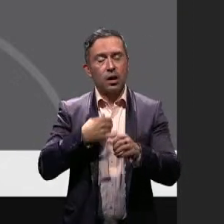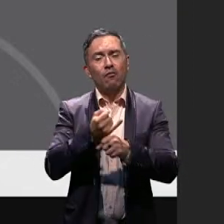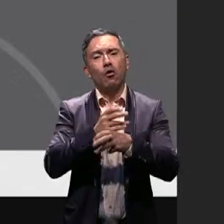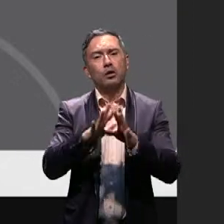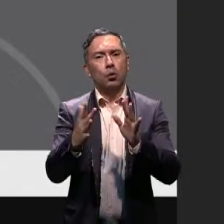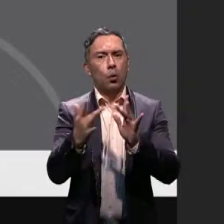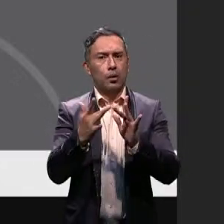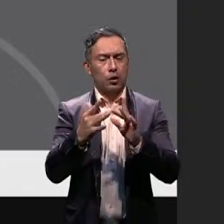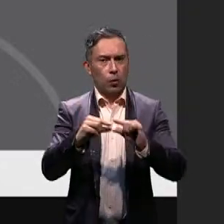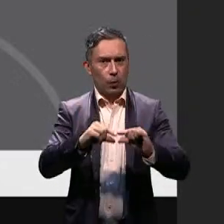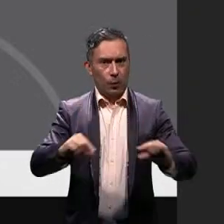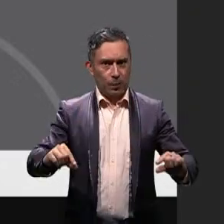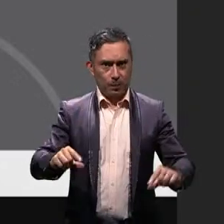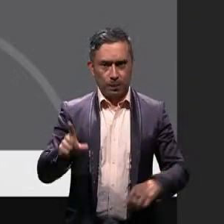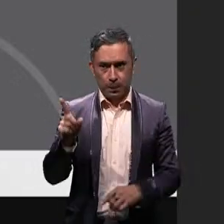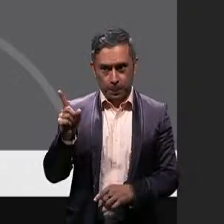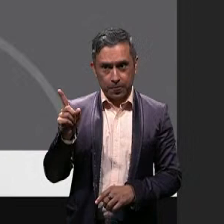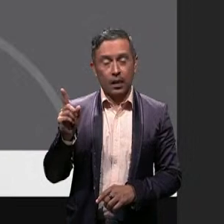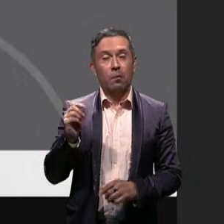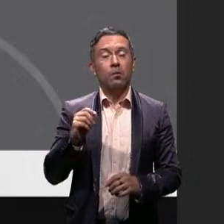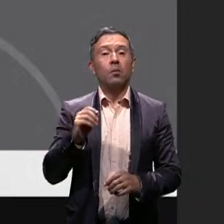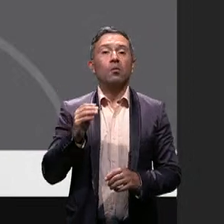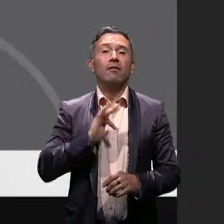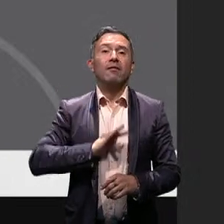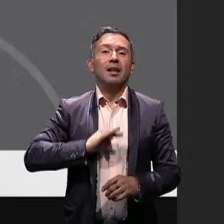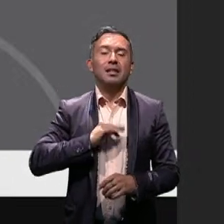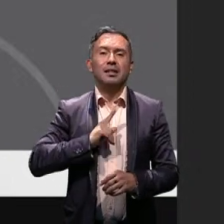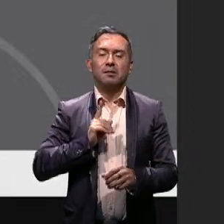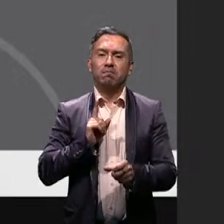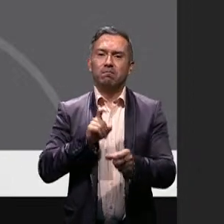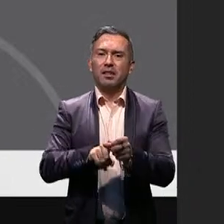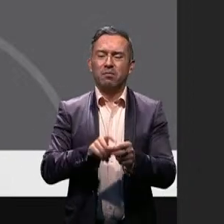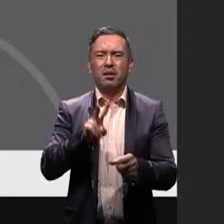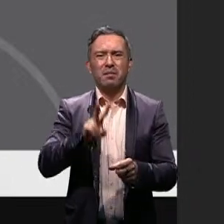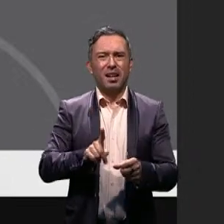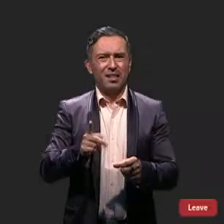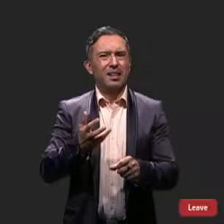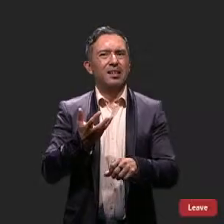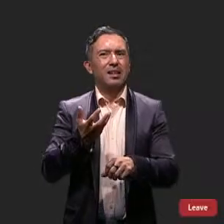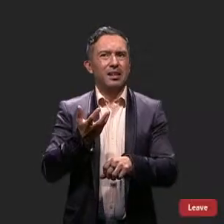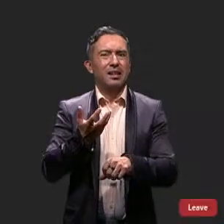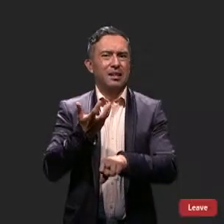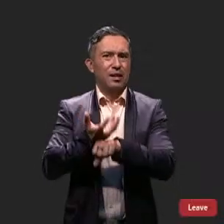about the situation that I'm reporting back upon.